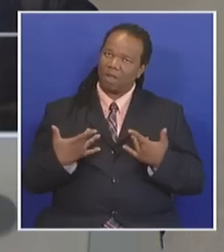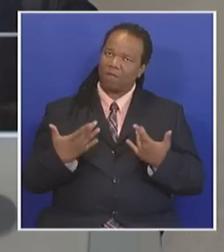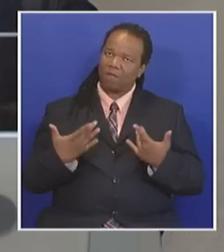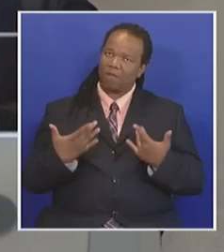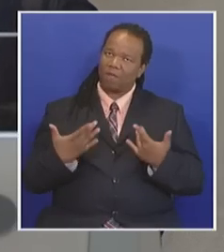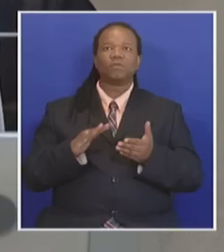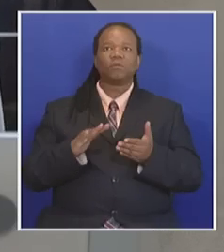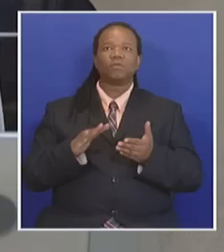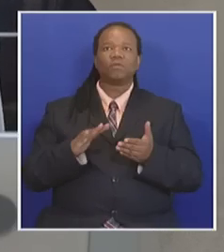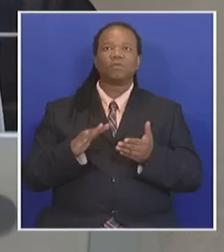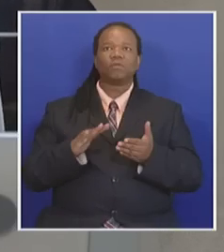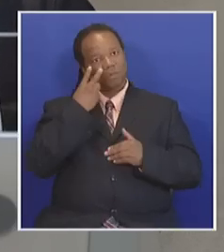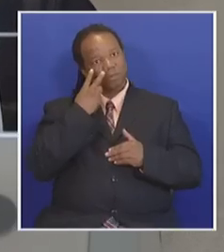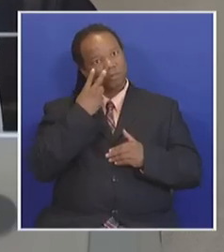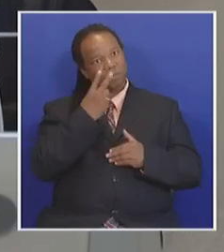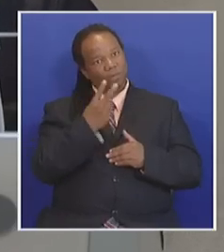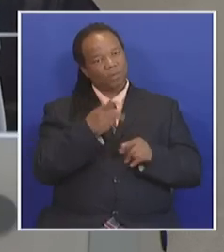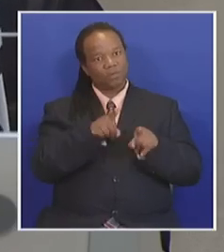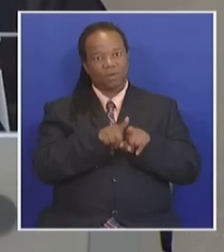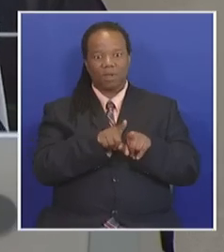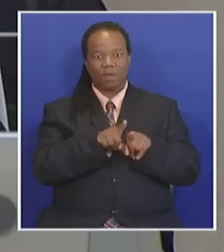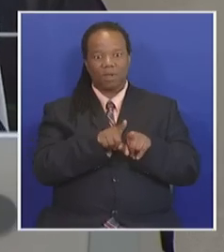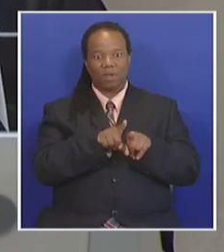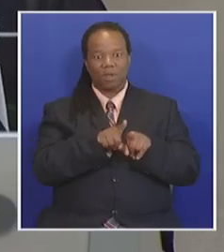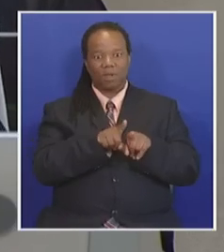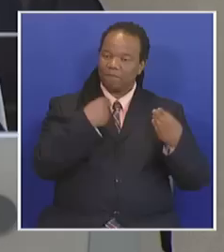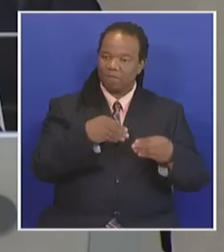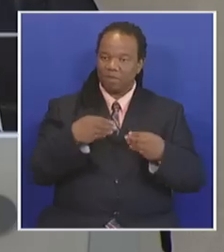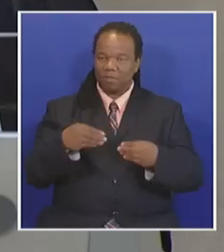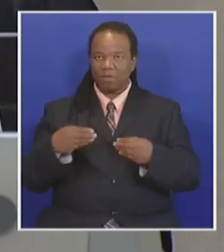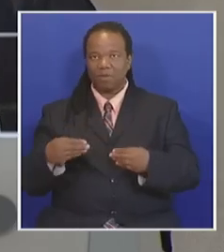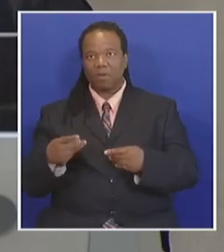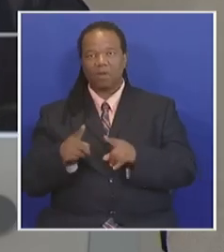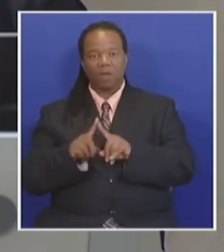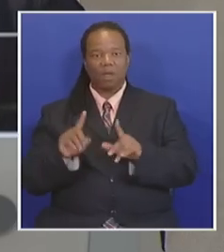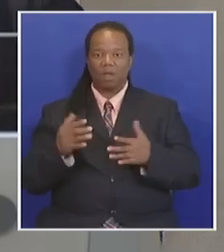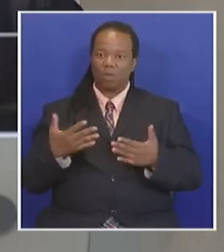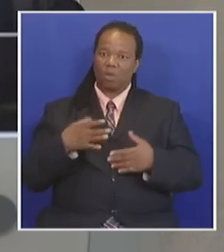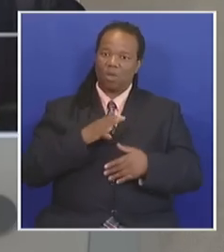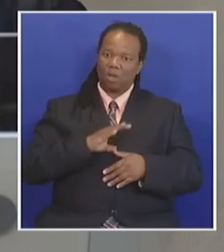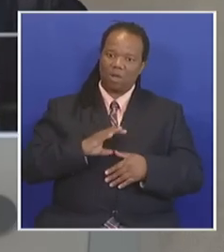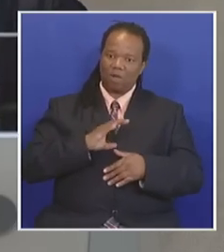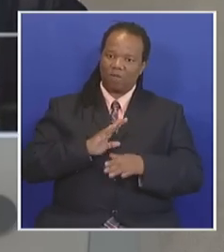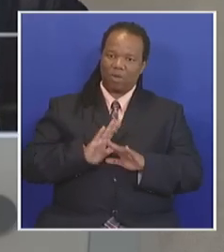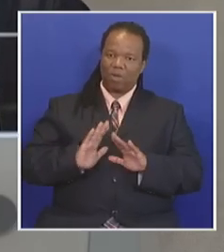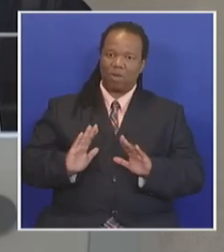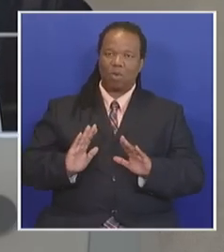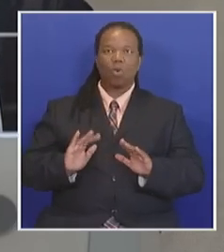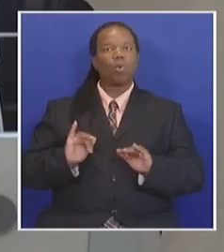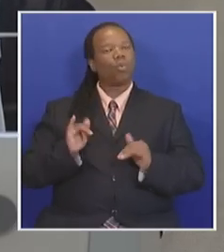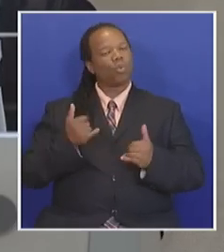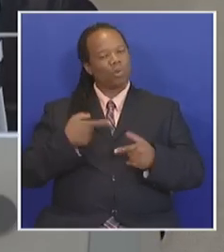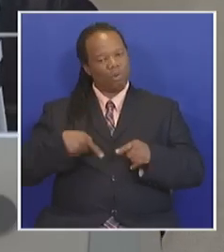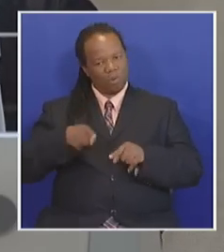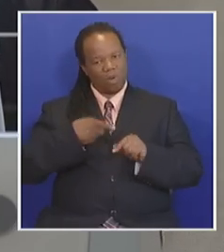from the busyness of our own lives and to shed the cloak of comfort that we wear, believing that we are on the road to developing